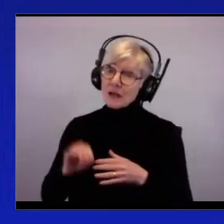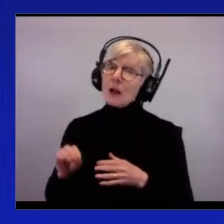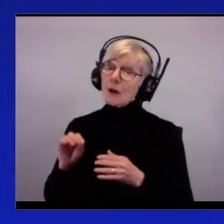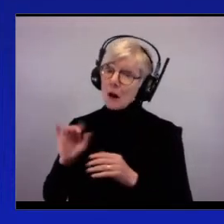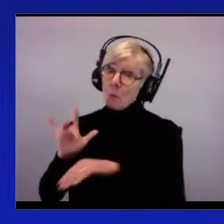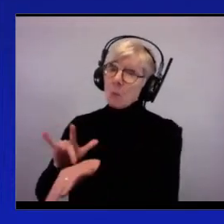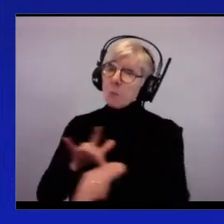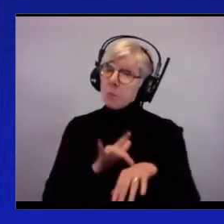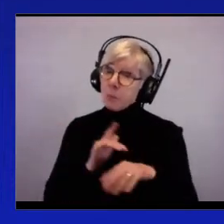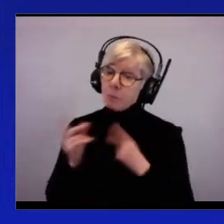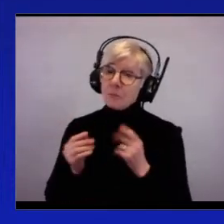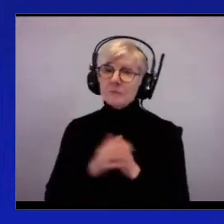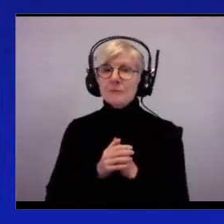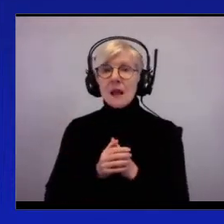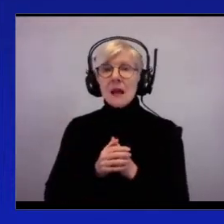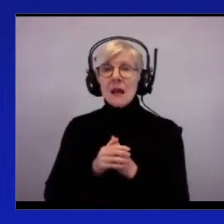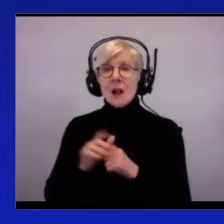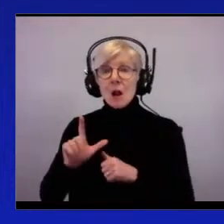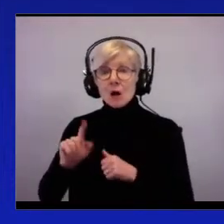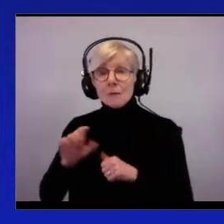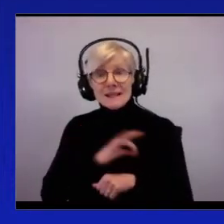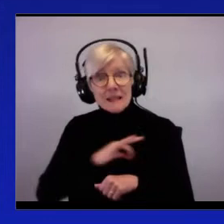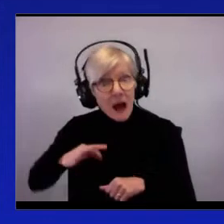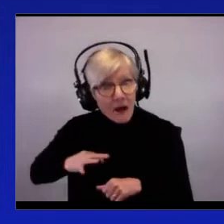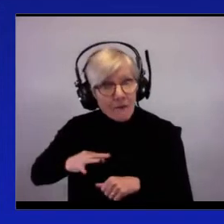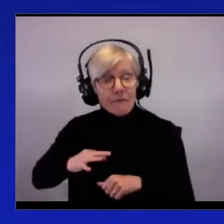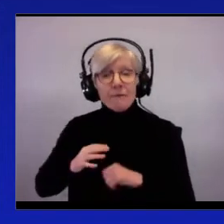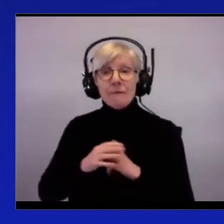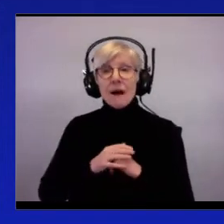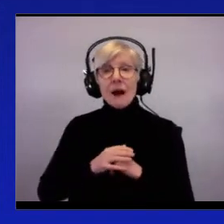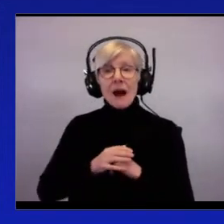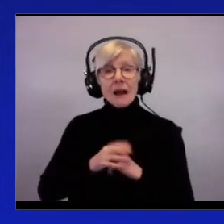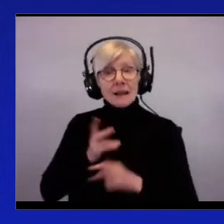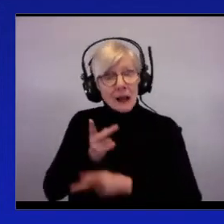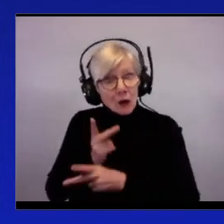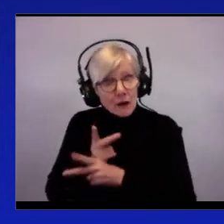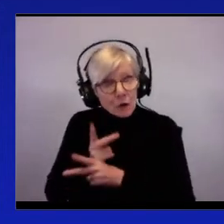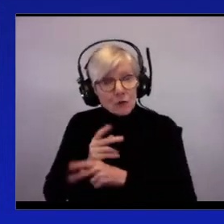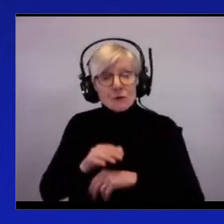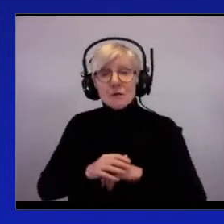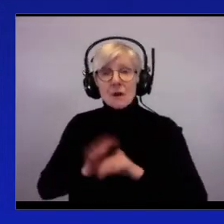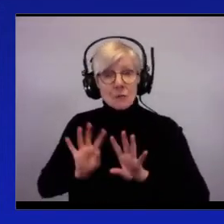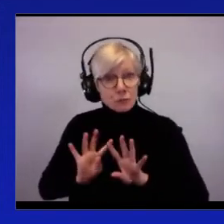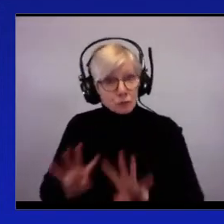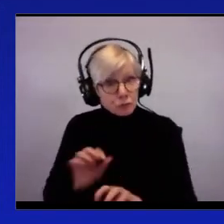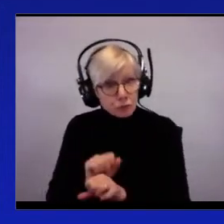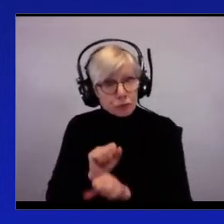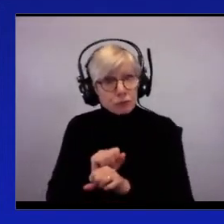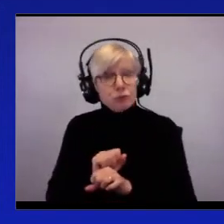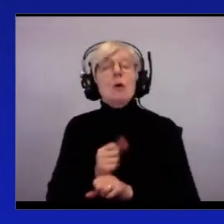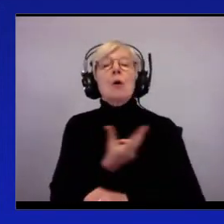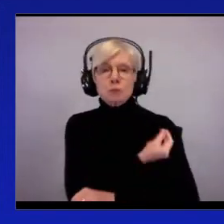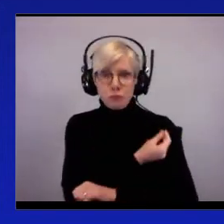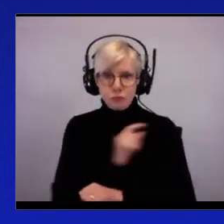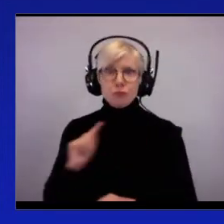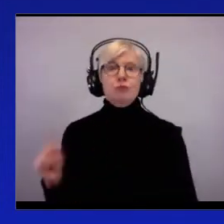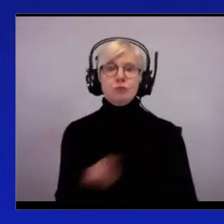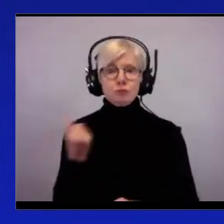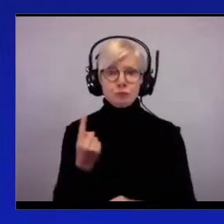to staff and essential caregivers in our long-term care homes. Now, the city's mobile vaccination teams are